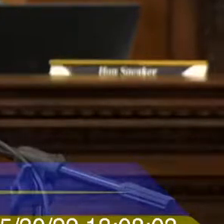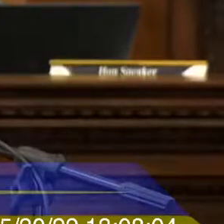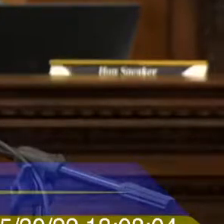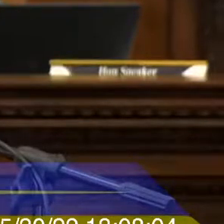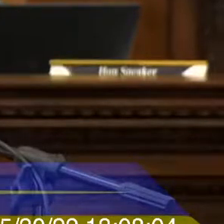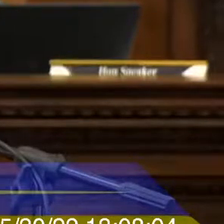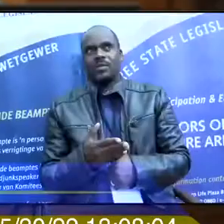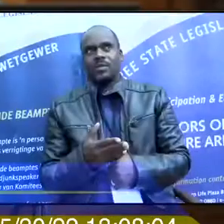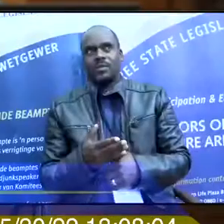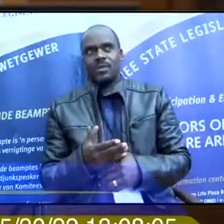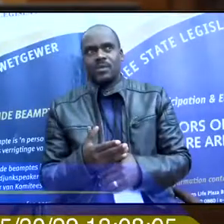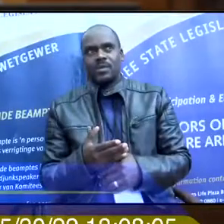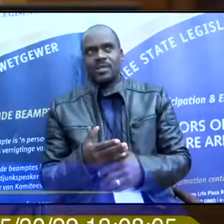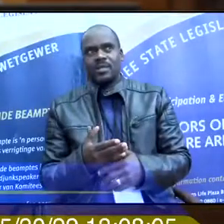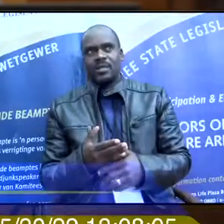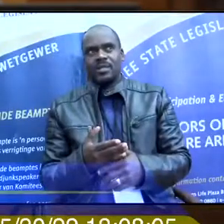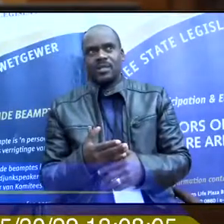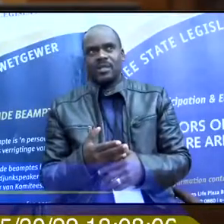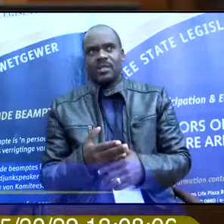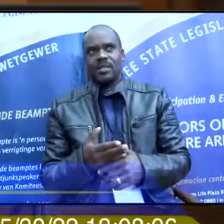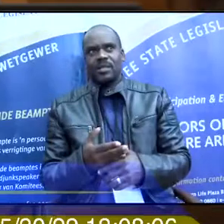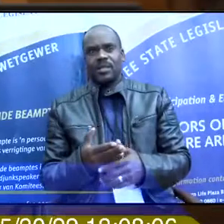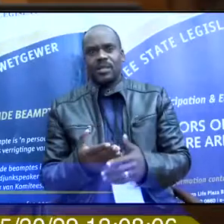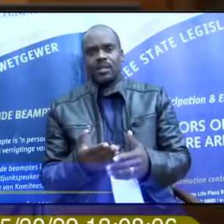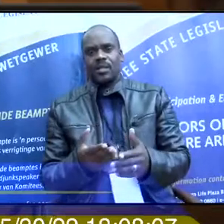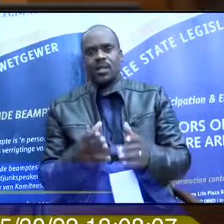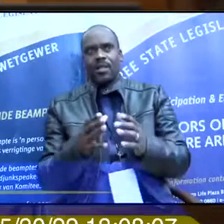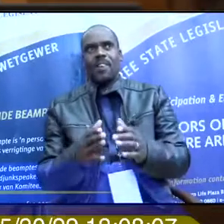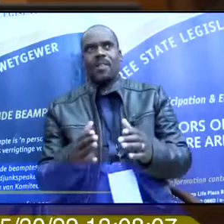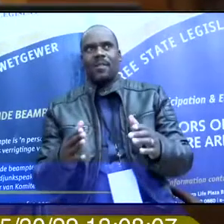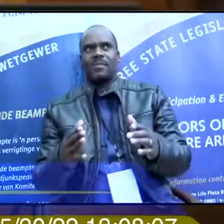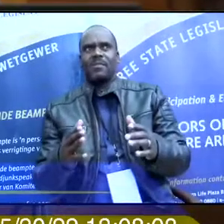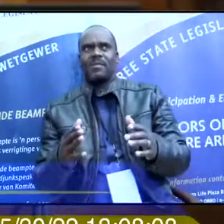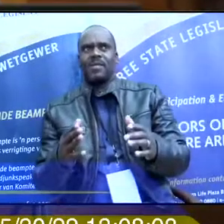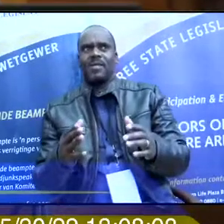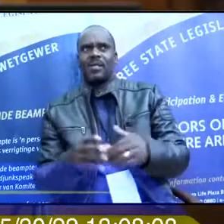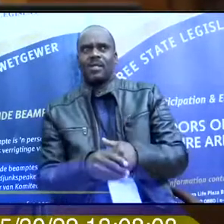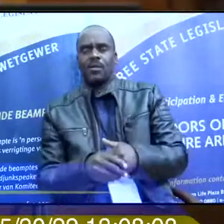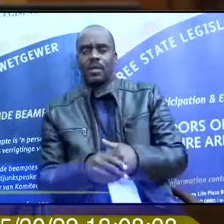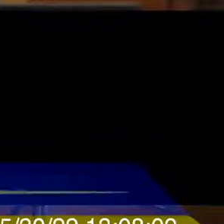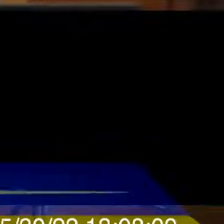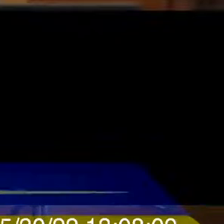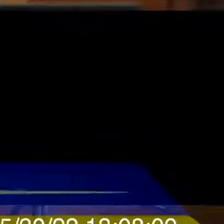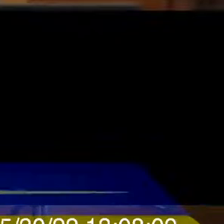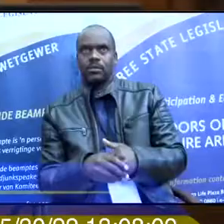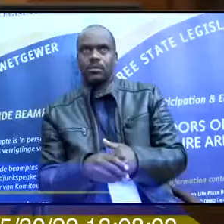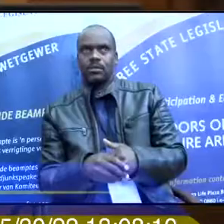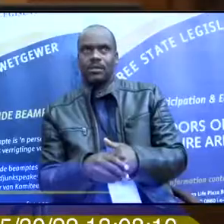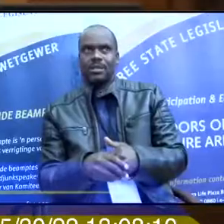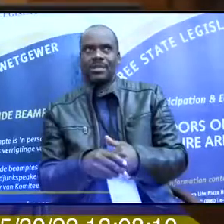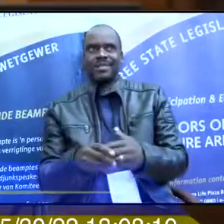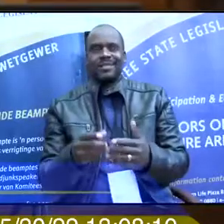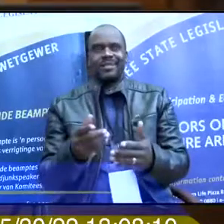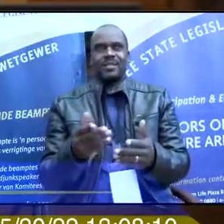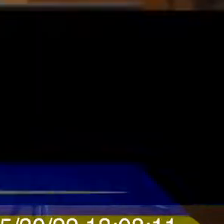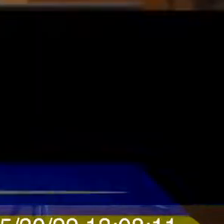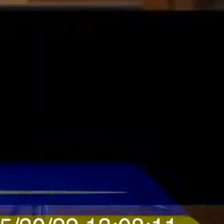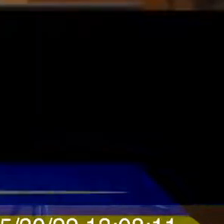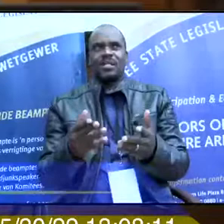but this is one of the major problems in the health system maternity